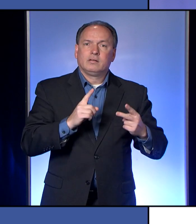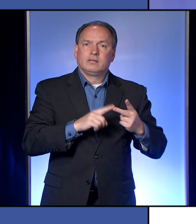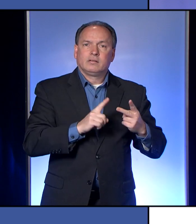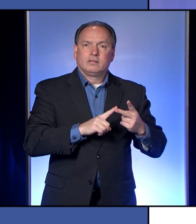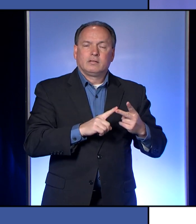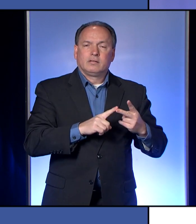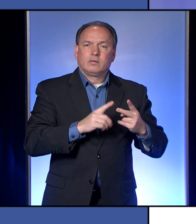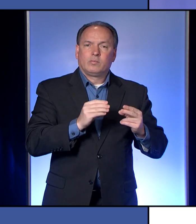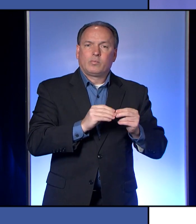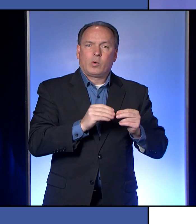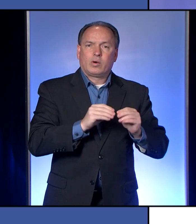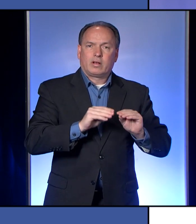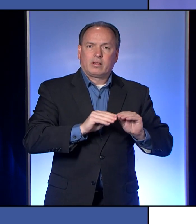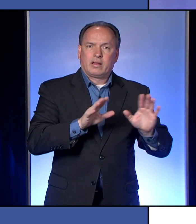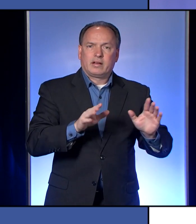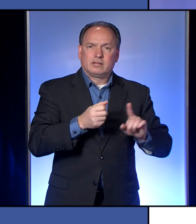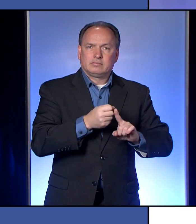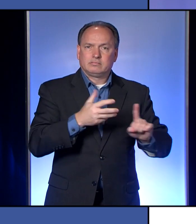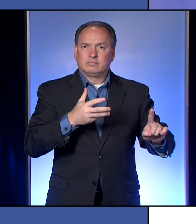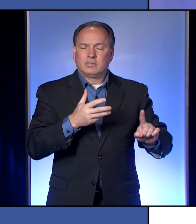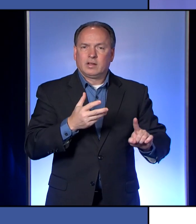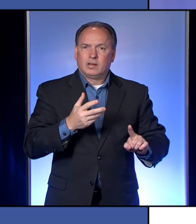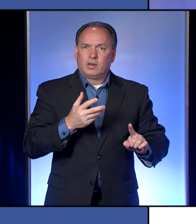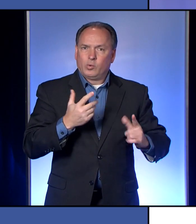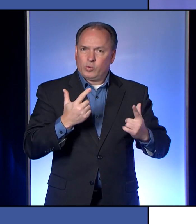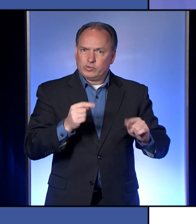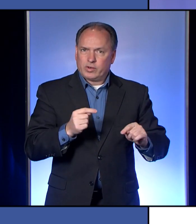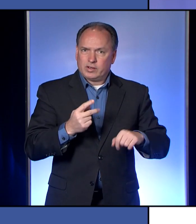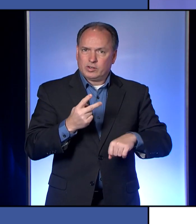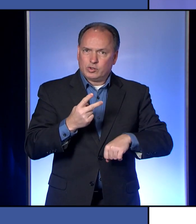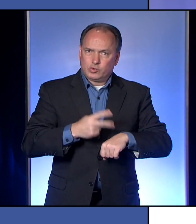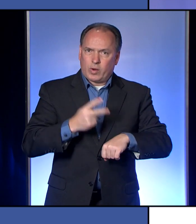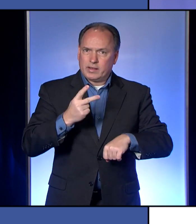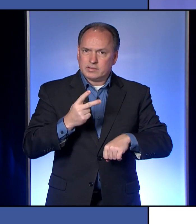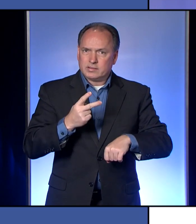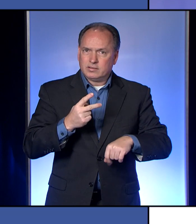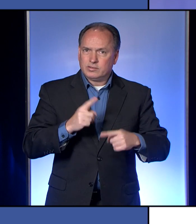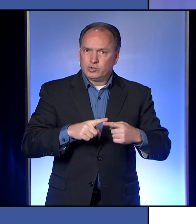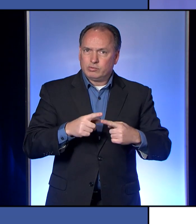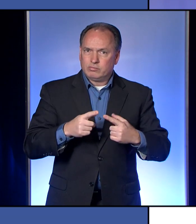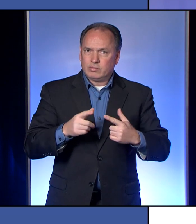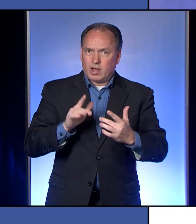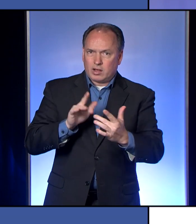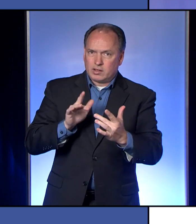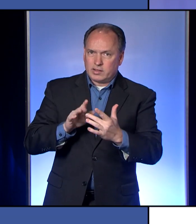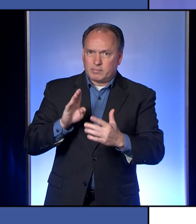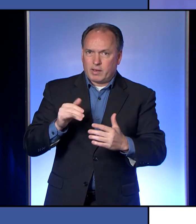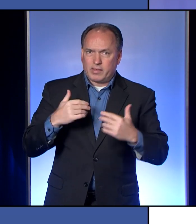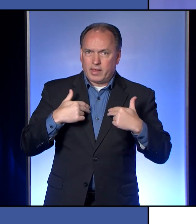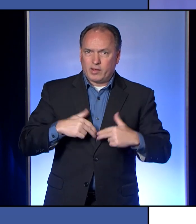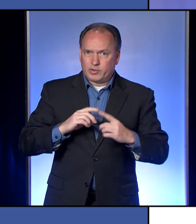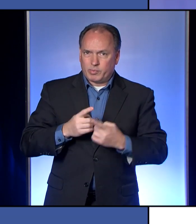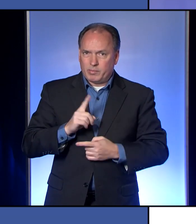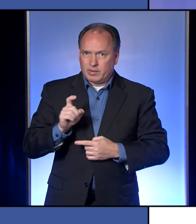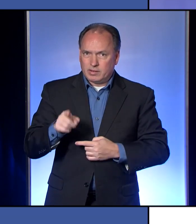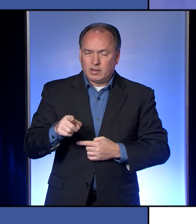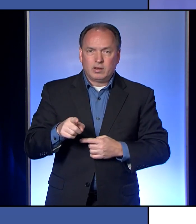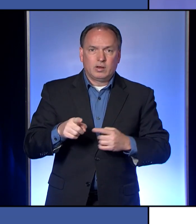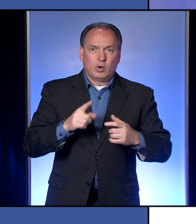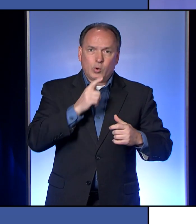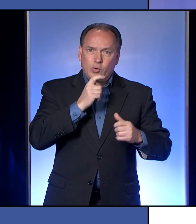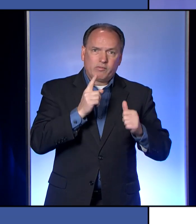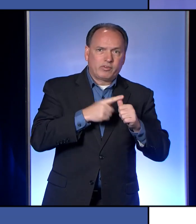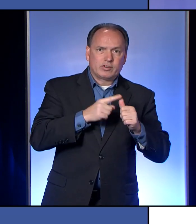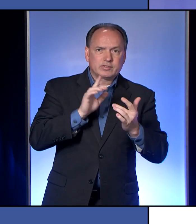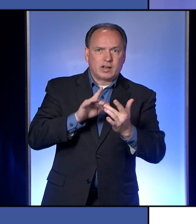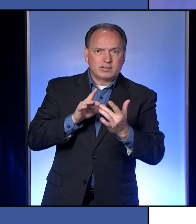clear up, were there two efforts to contact the owner by the health department? Was the health department the ones that initially